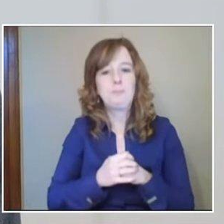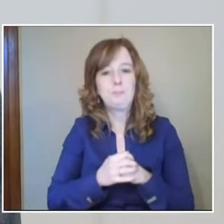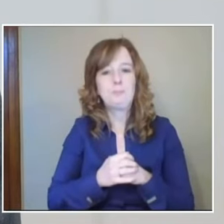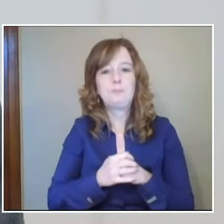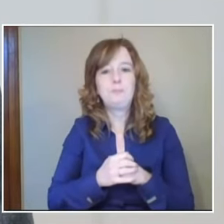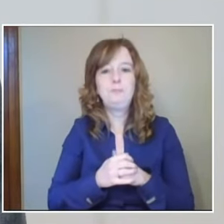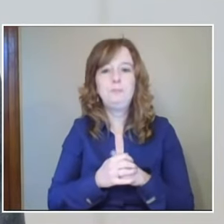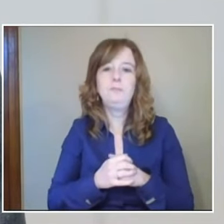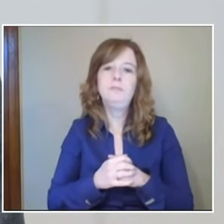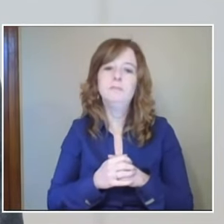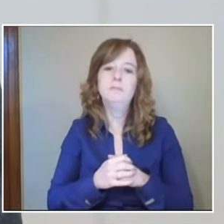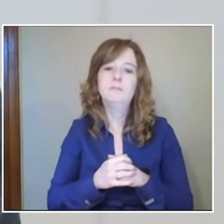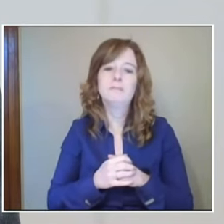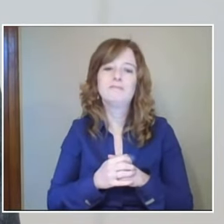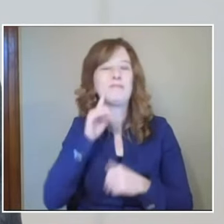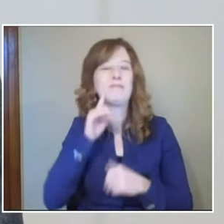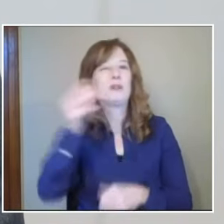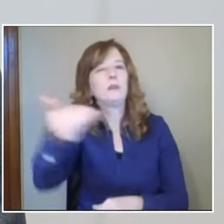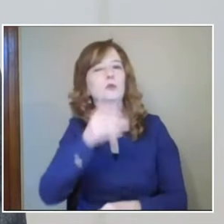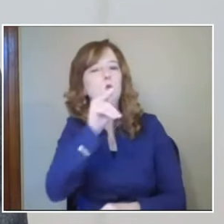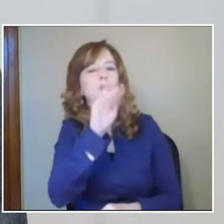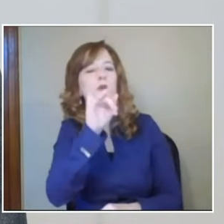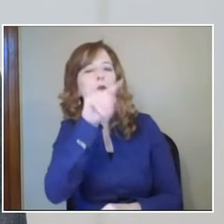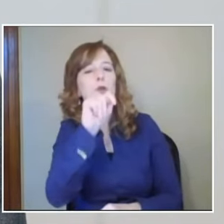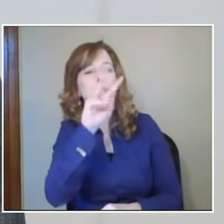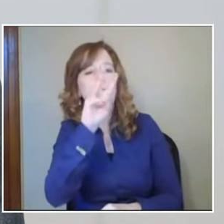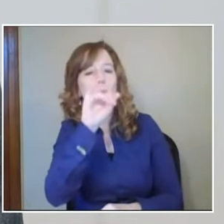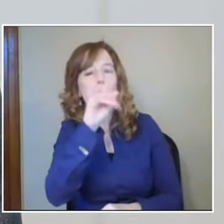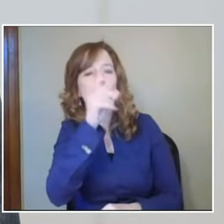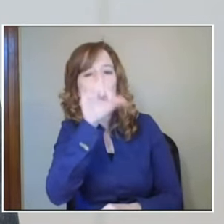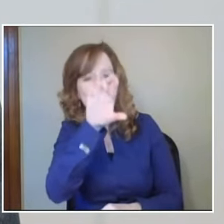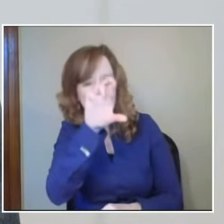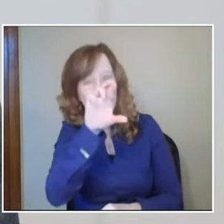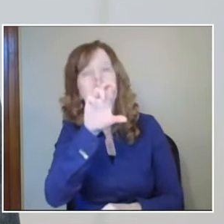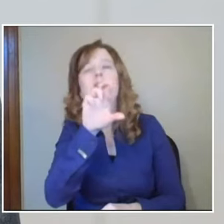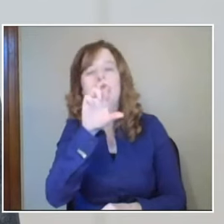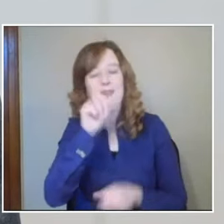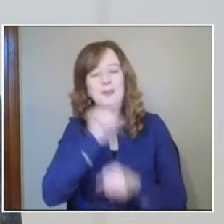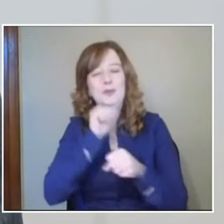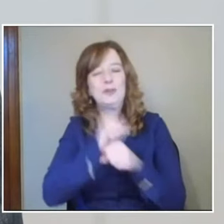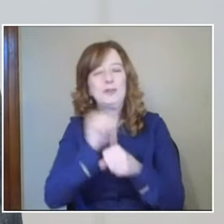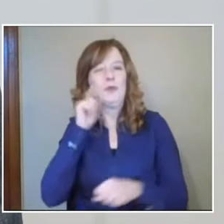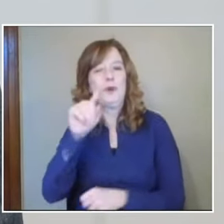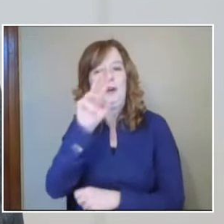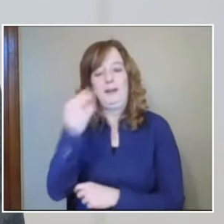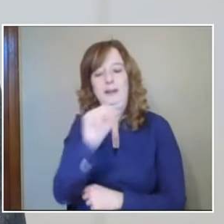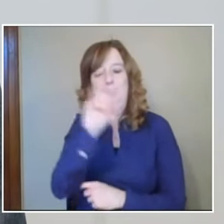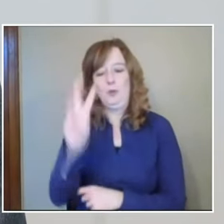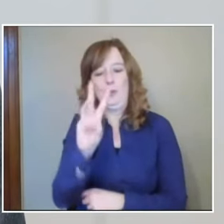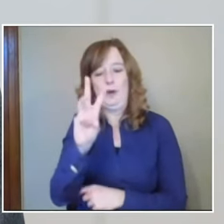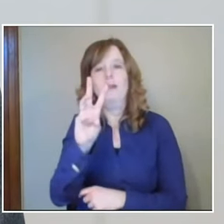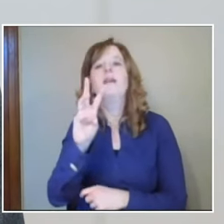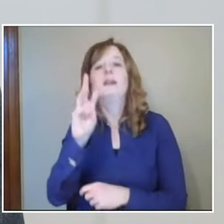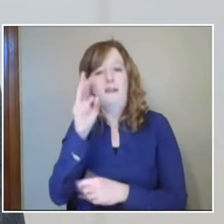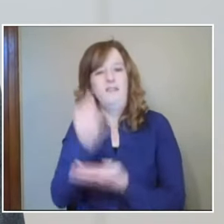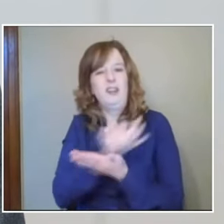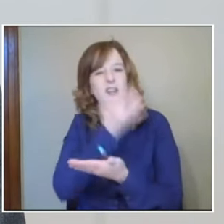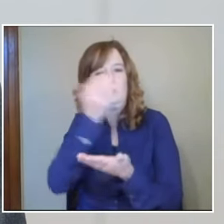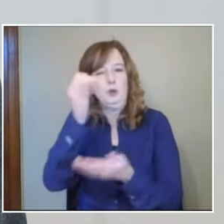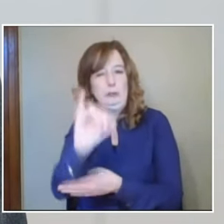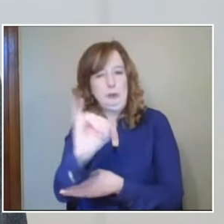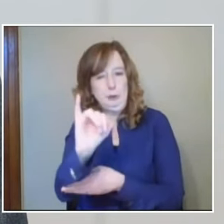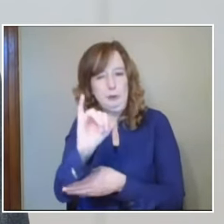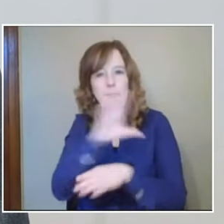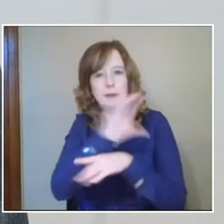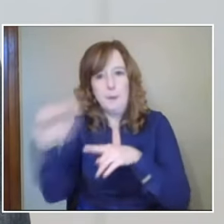Kurt Walker is Chief Executive Officer of Nationwide, a mutual insurance and financial services company focused on protecting people, businesses, and